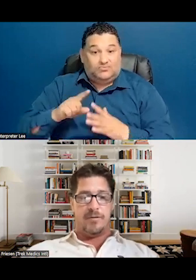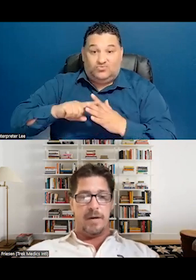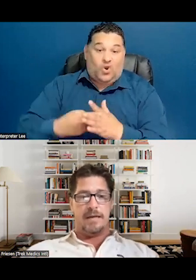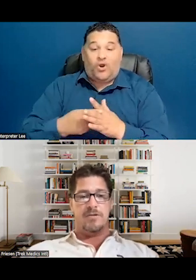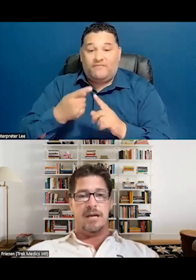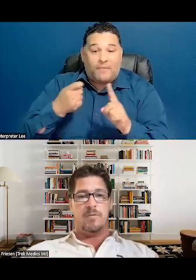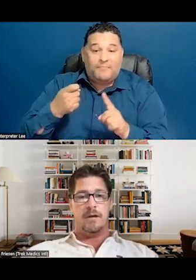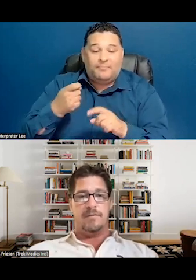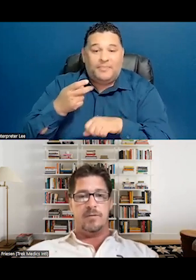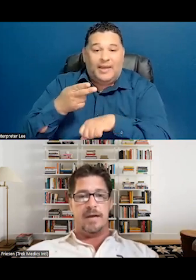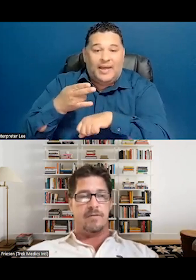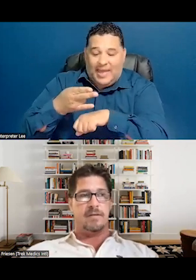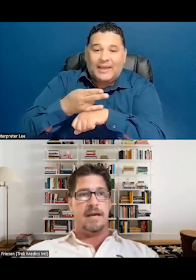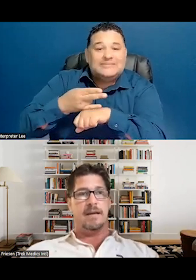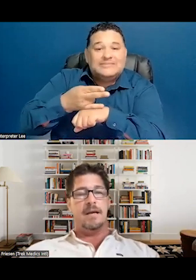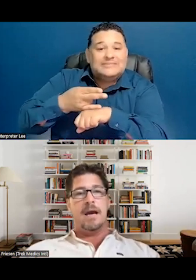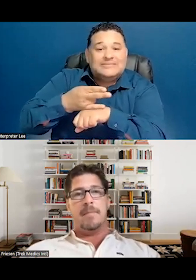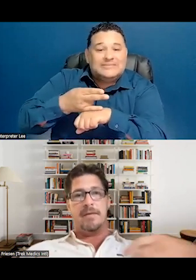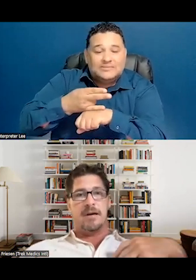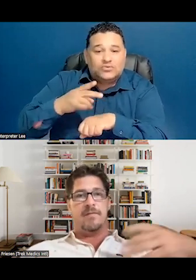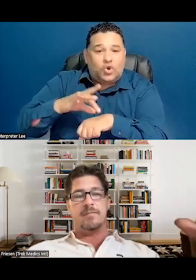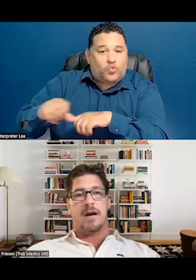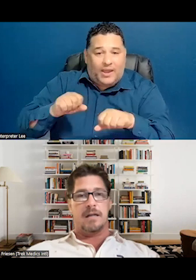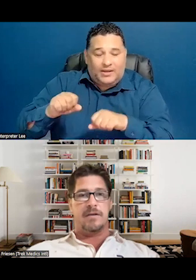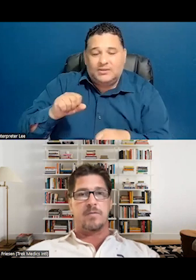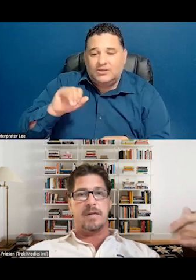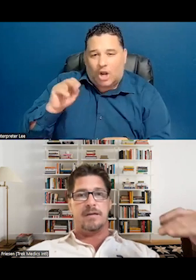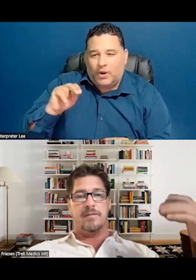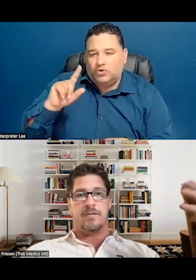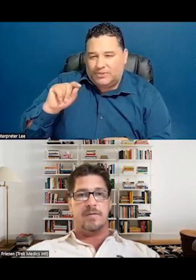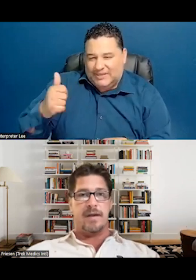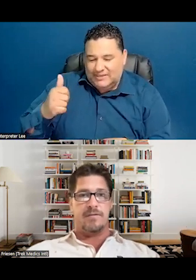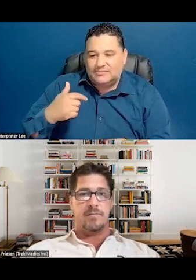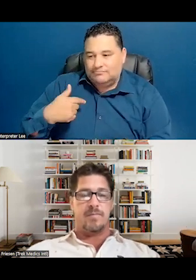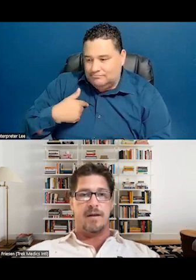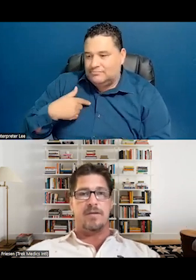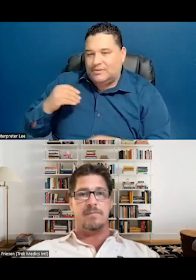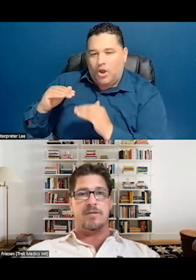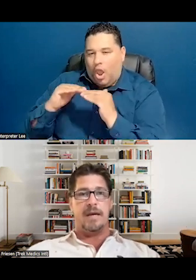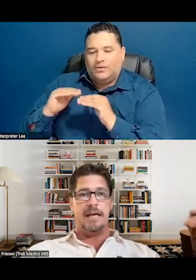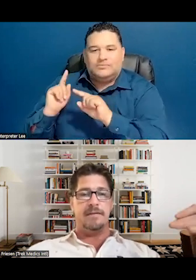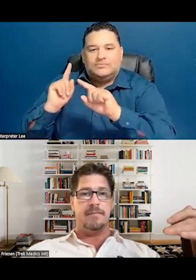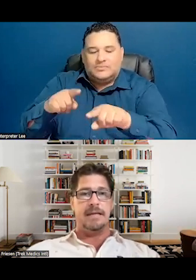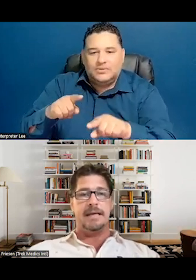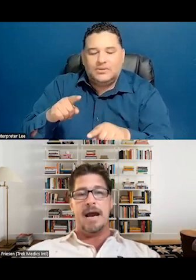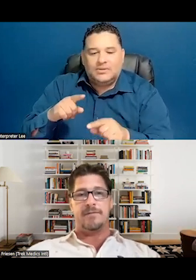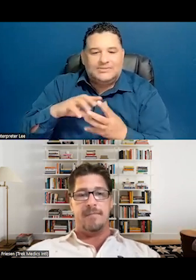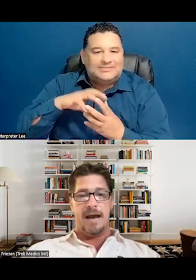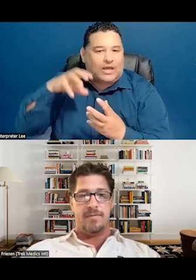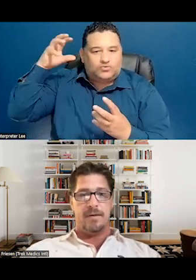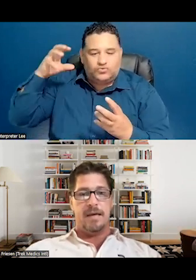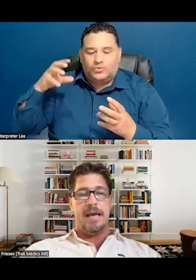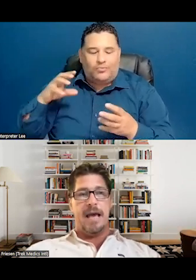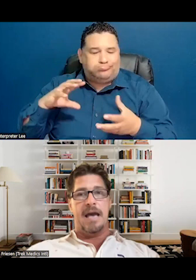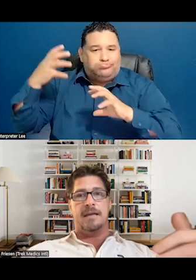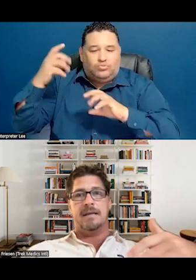Haiti earthquake in January of 2010. Myself and some colleagues were sent on some disaster response teams to Haiti in the immediate